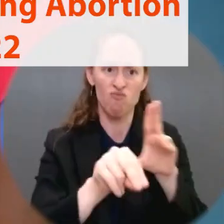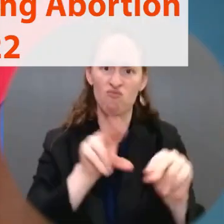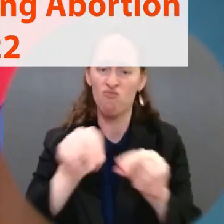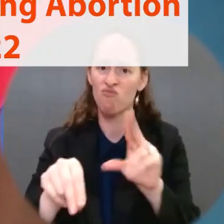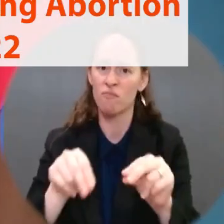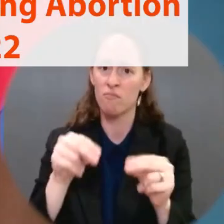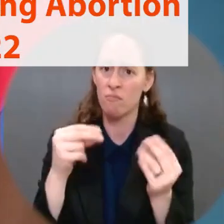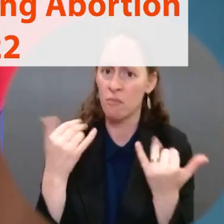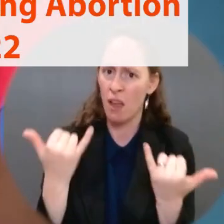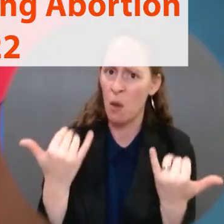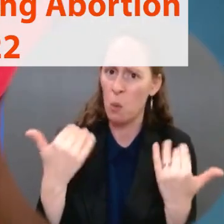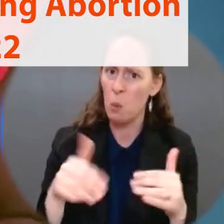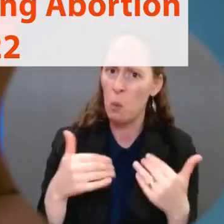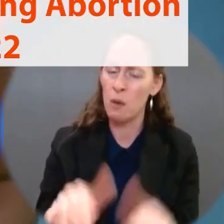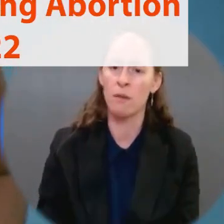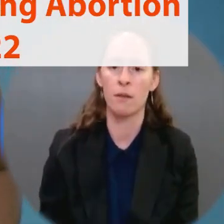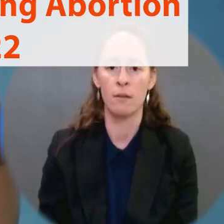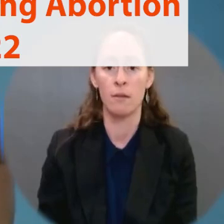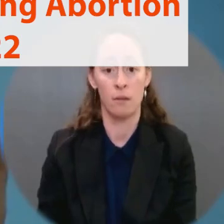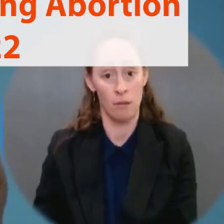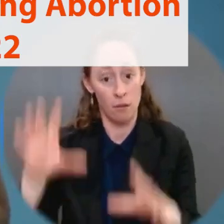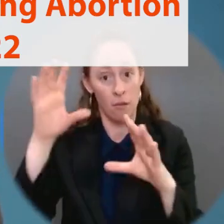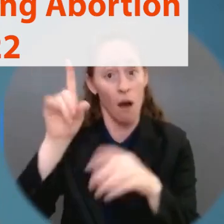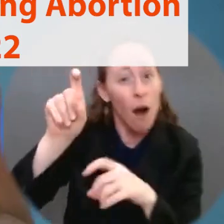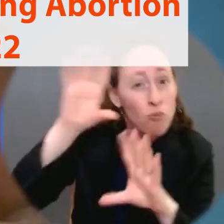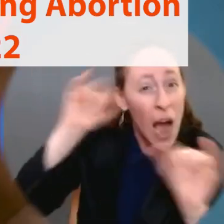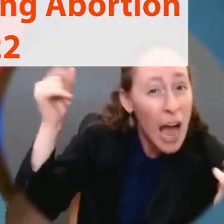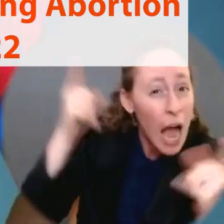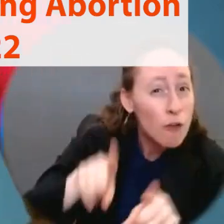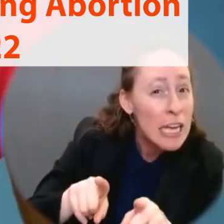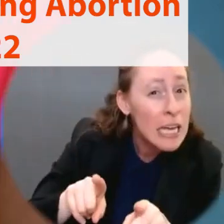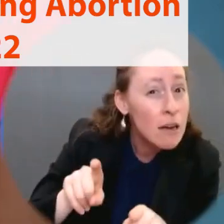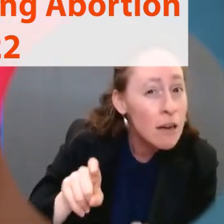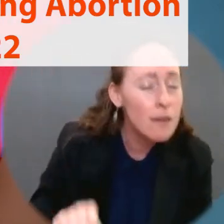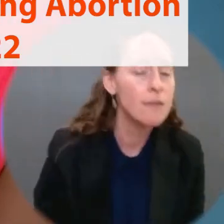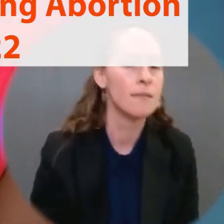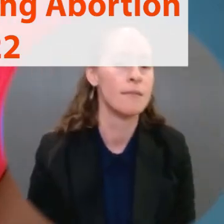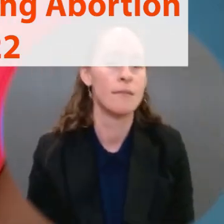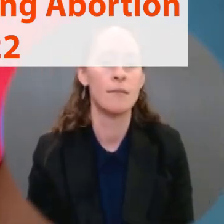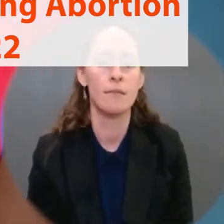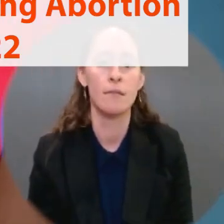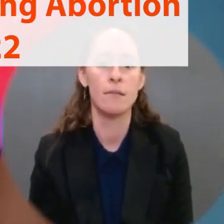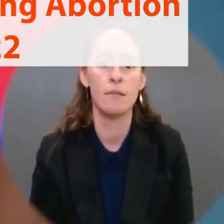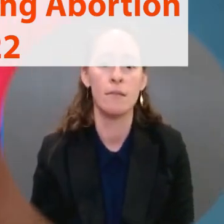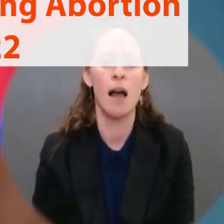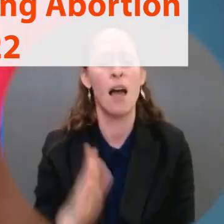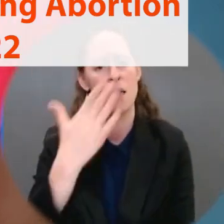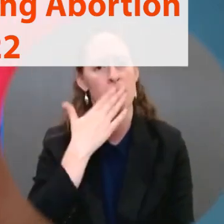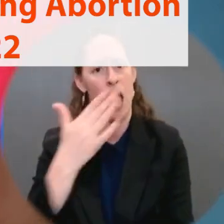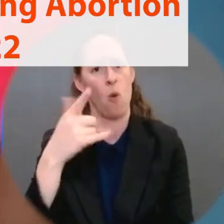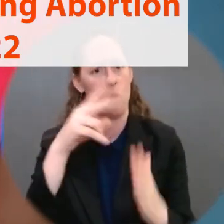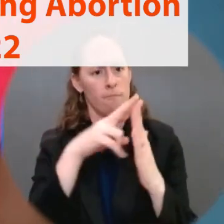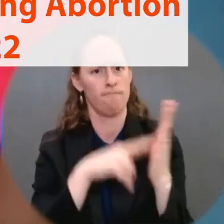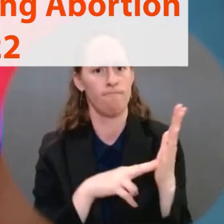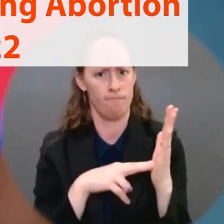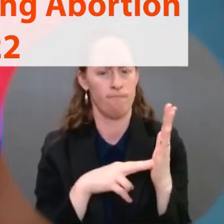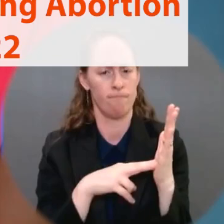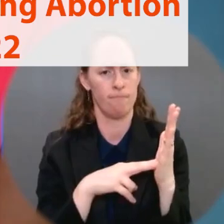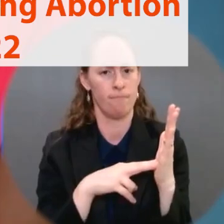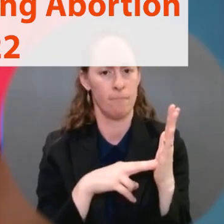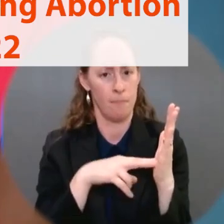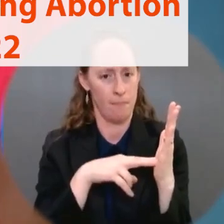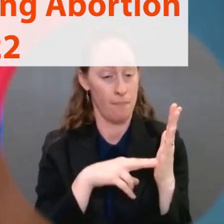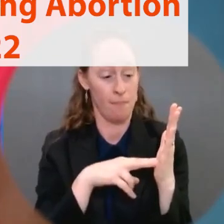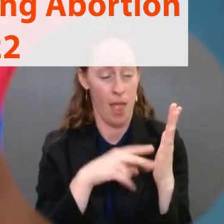That does matter, and she's that is important. Slavery, so the president agrees. For me, I appreciate you reading out what she said. I need to